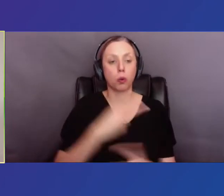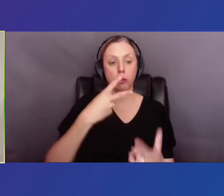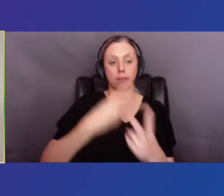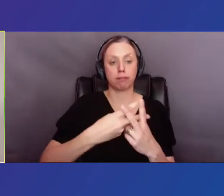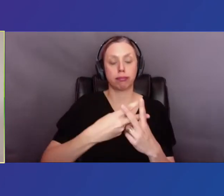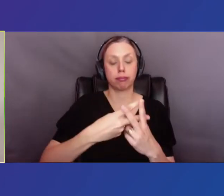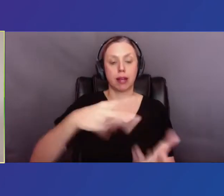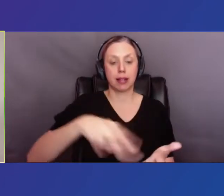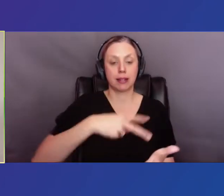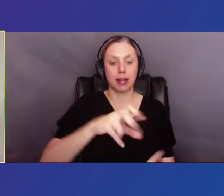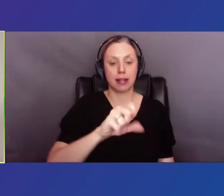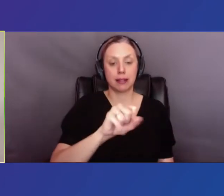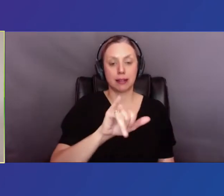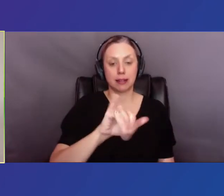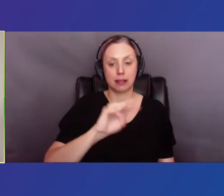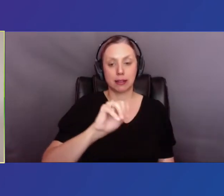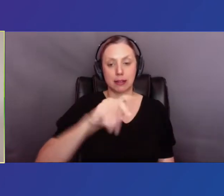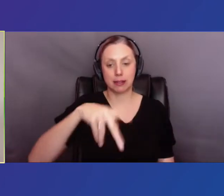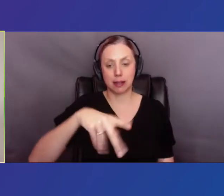DanceSymp or